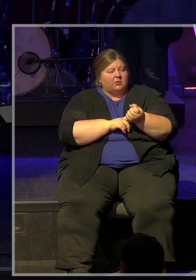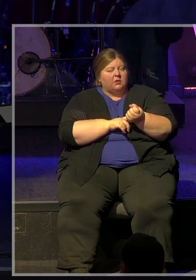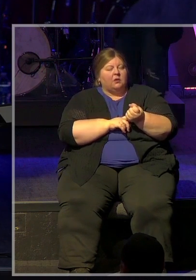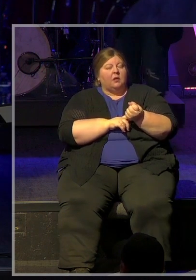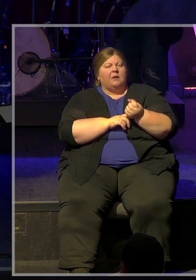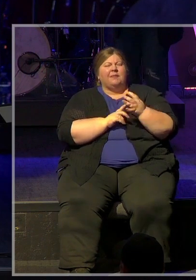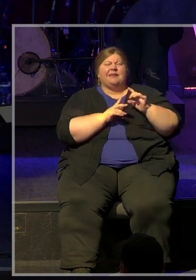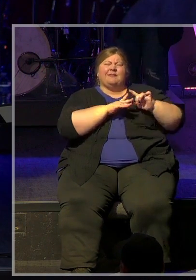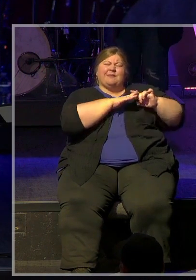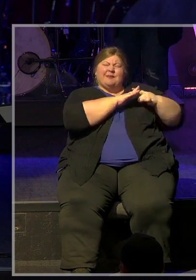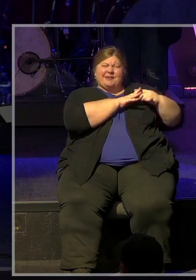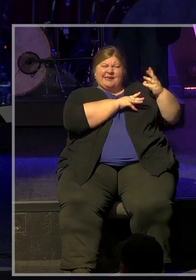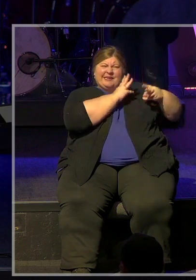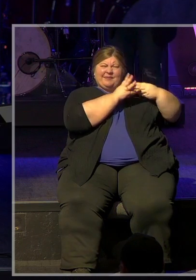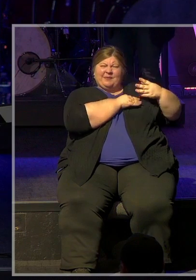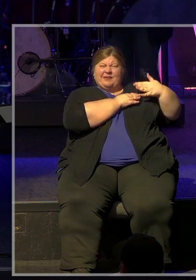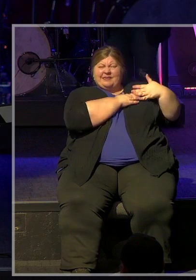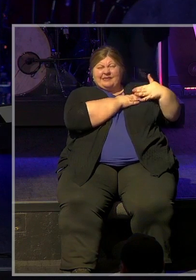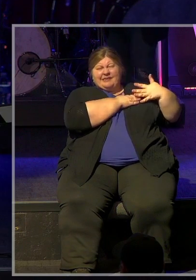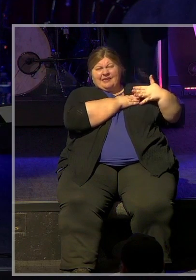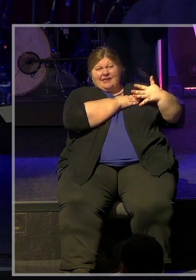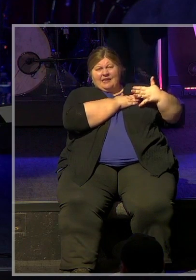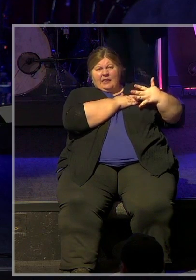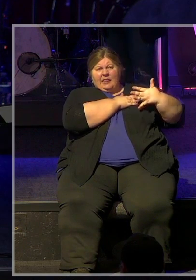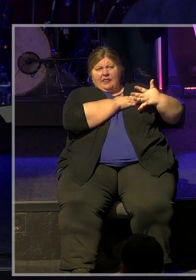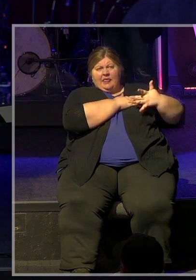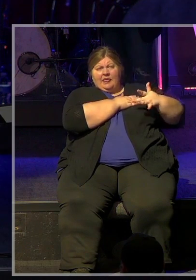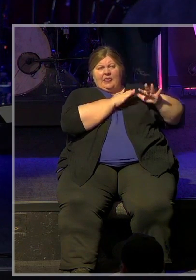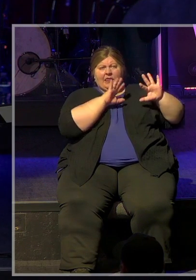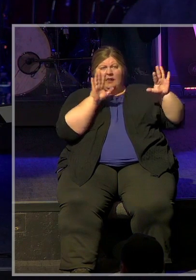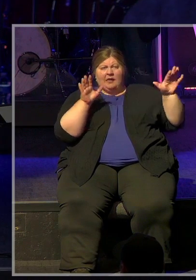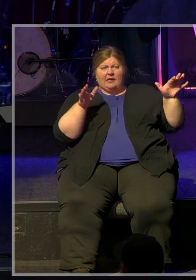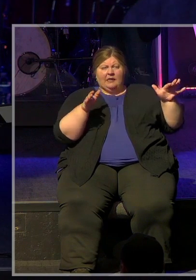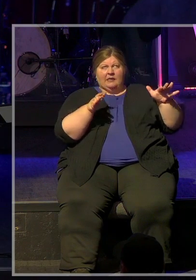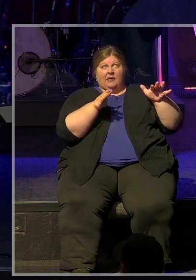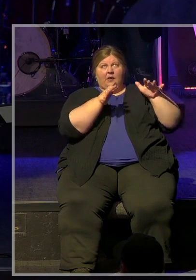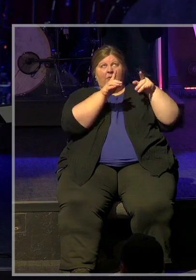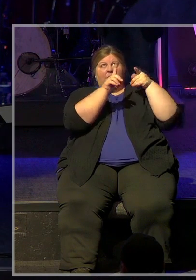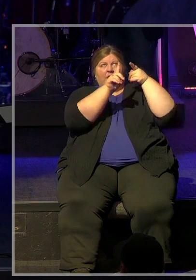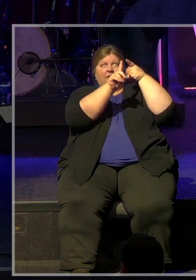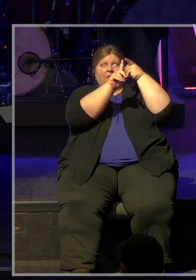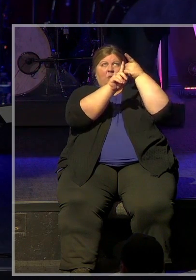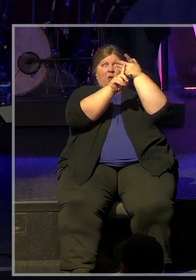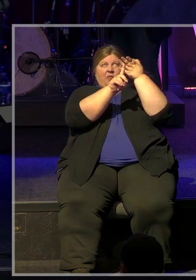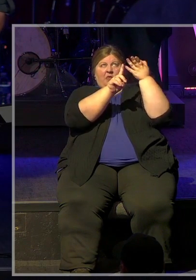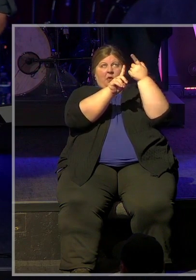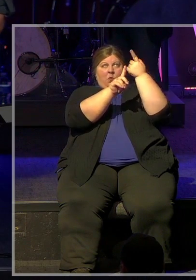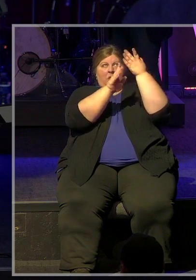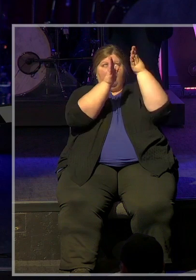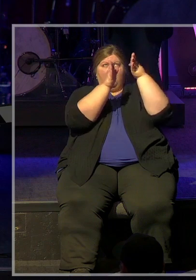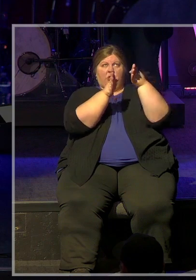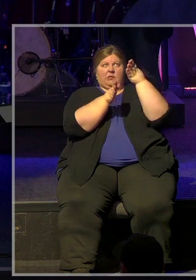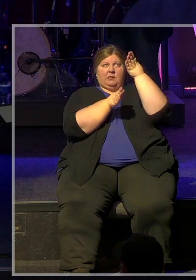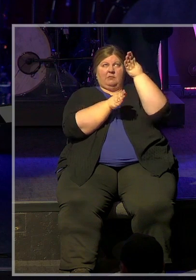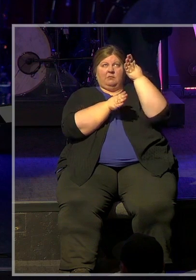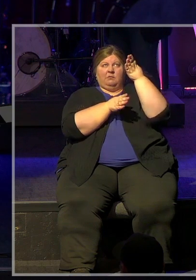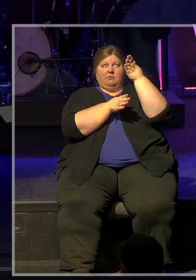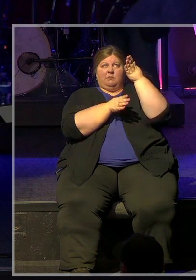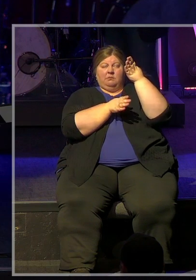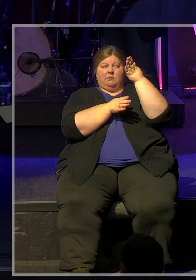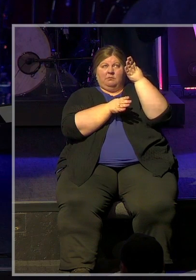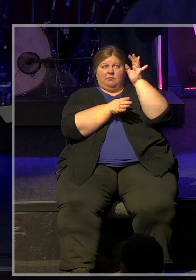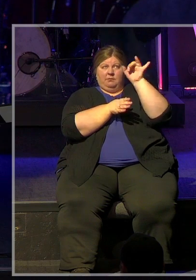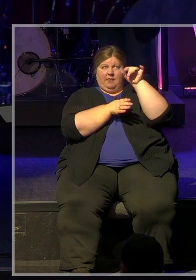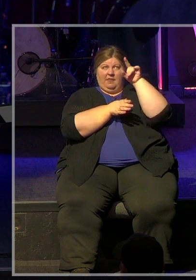of creation, it has always pointed to one thing, to one person, as the person of